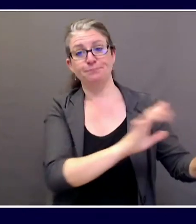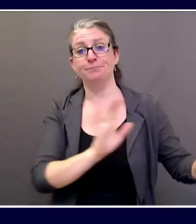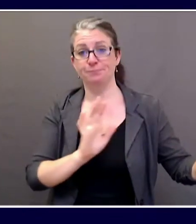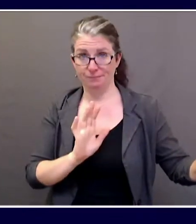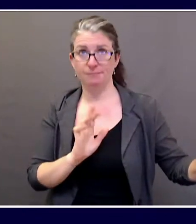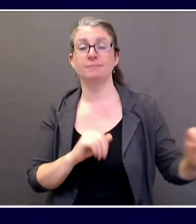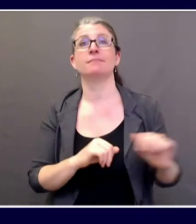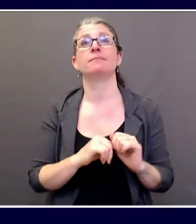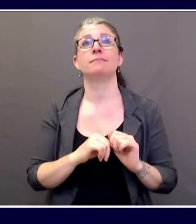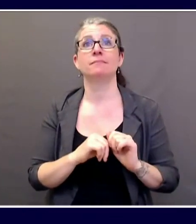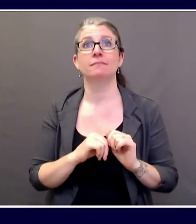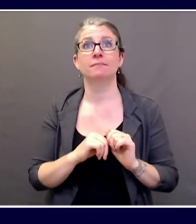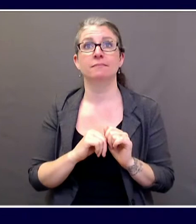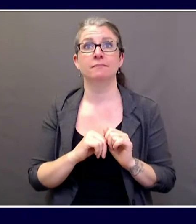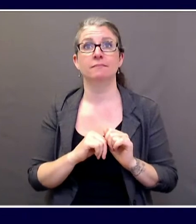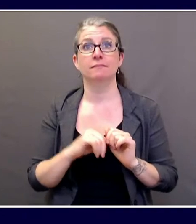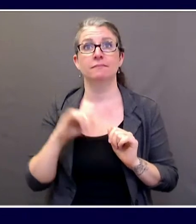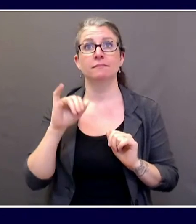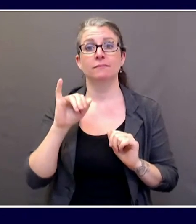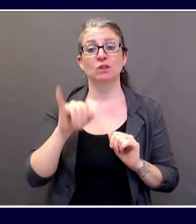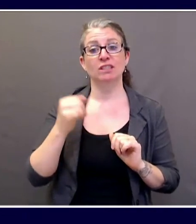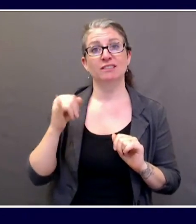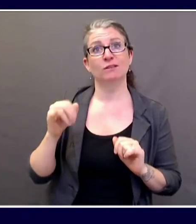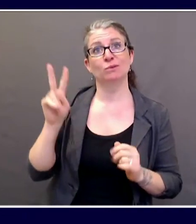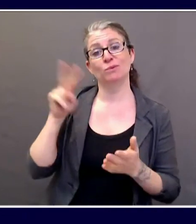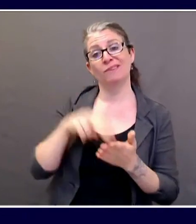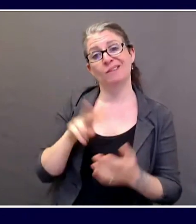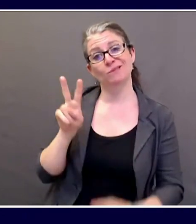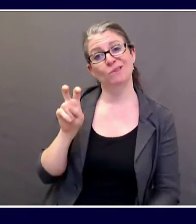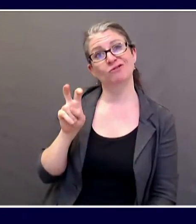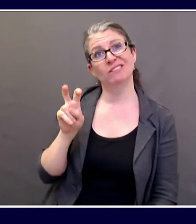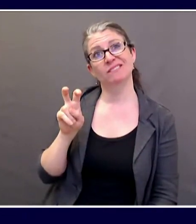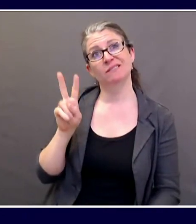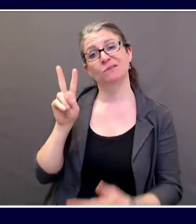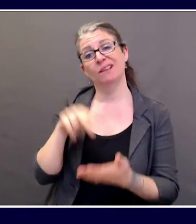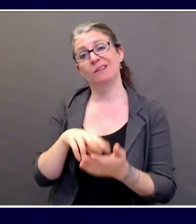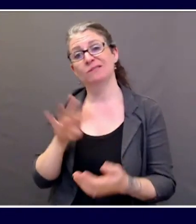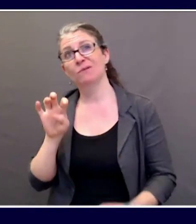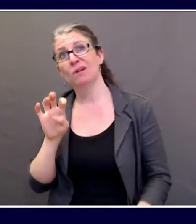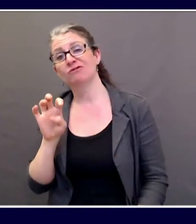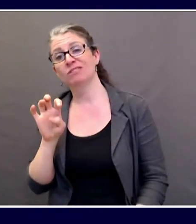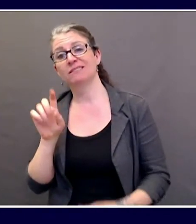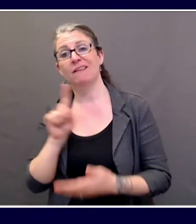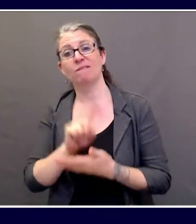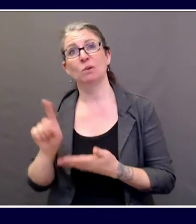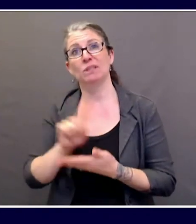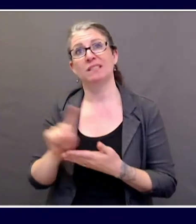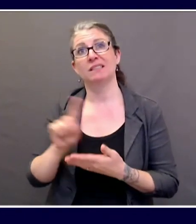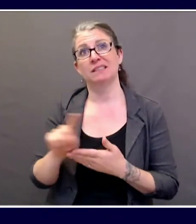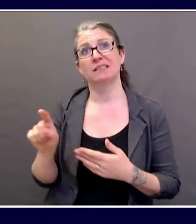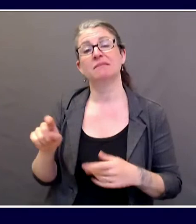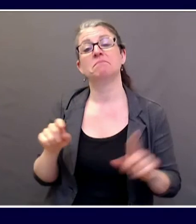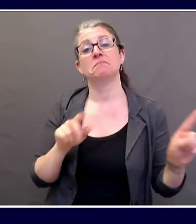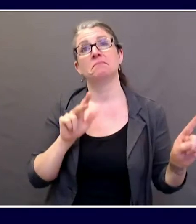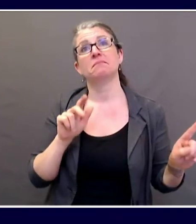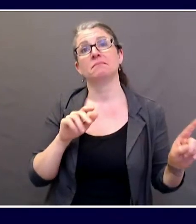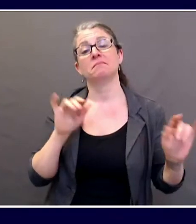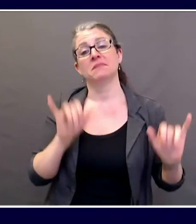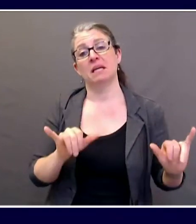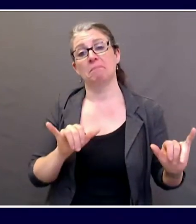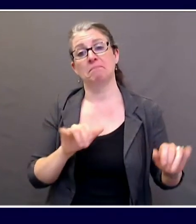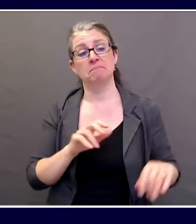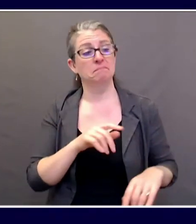to 2,400 per week that unit can undertake. So at this time, we're not anticipating having to change the